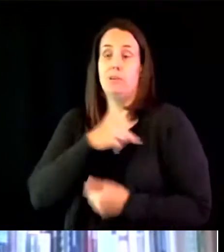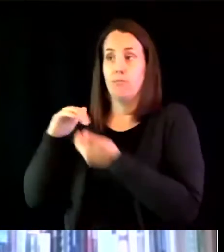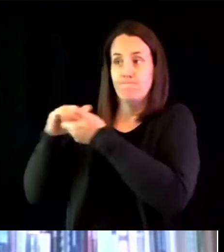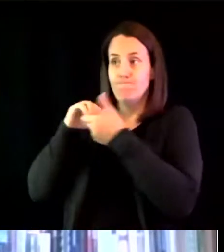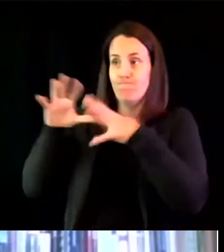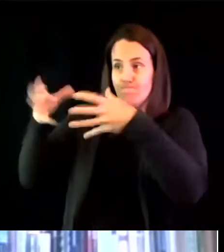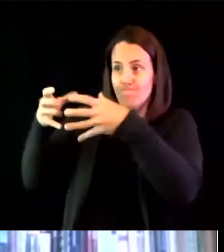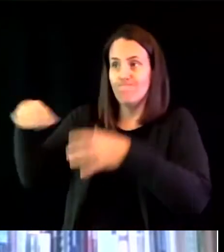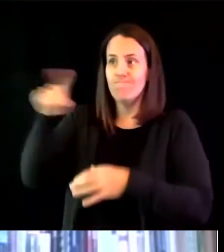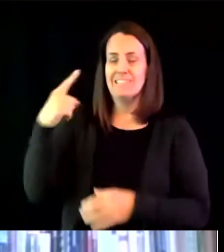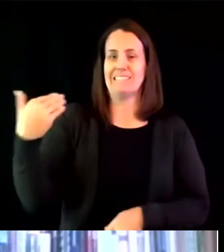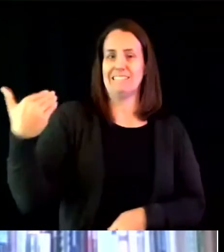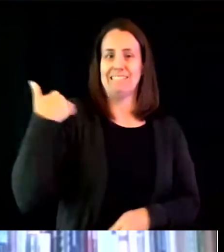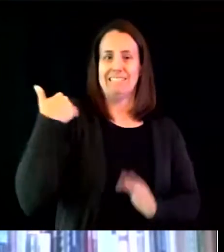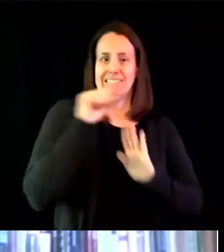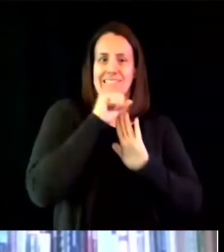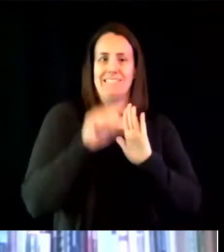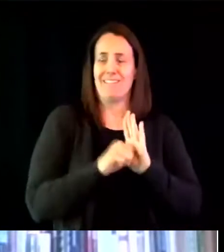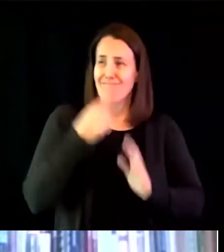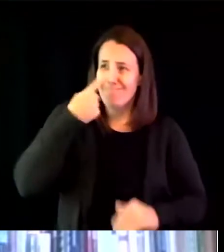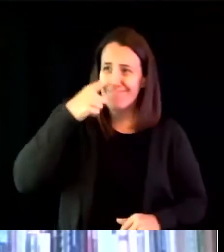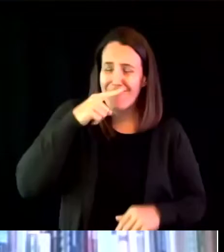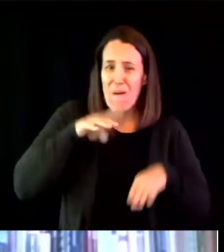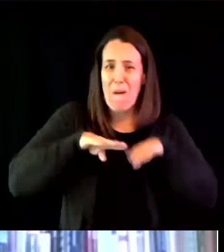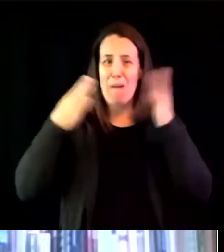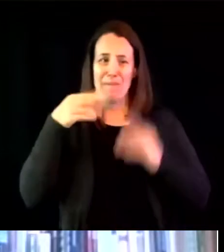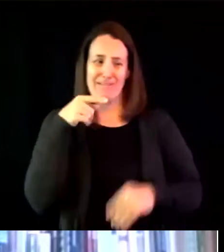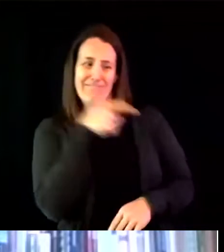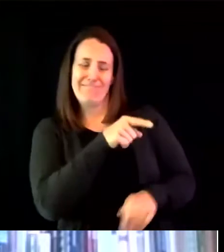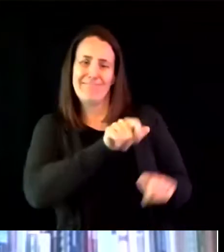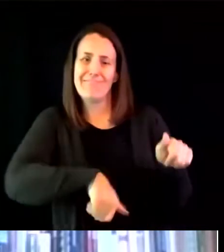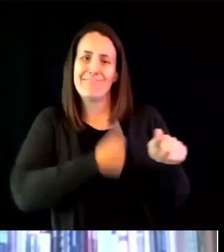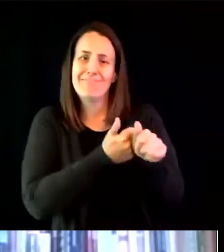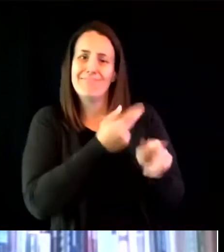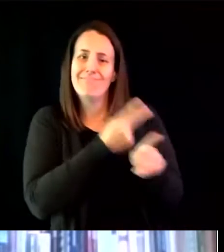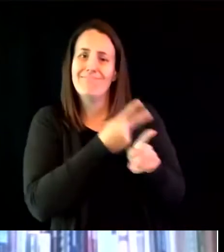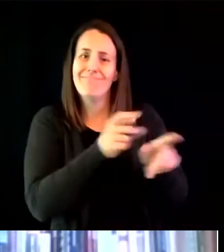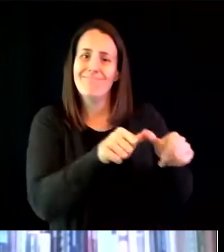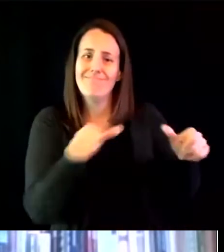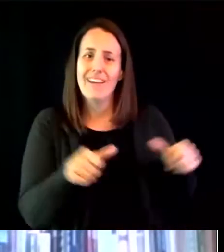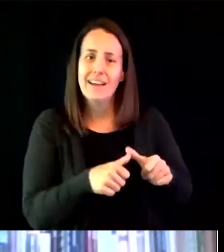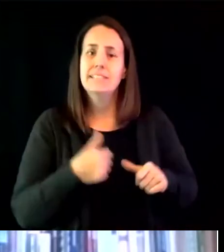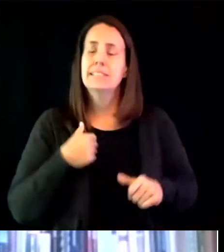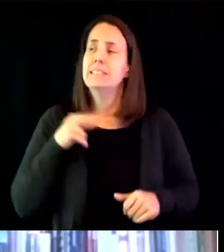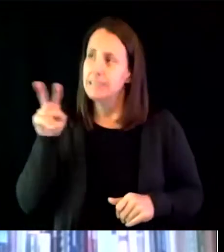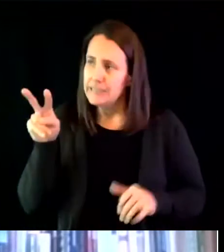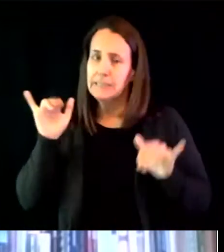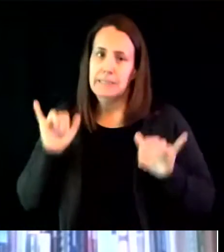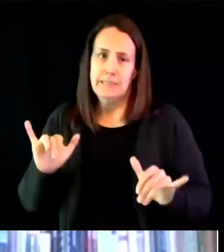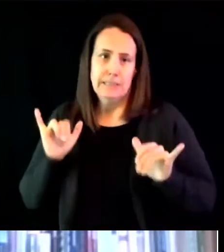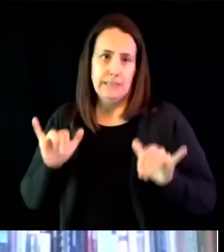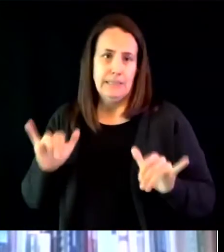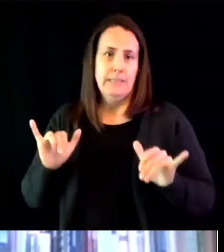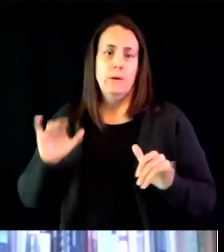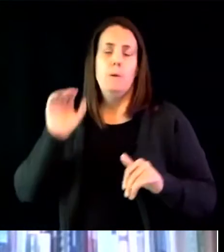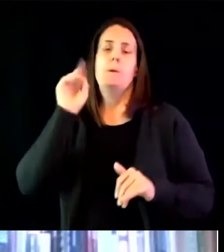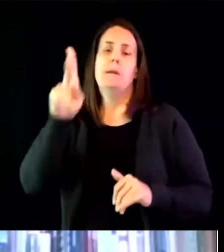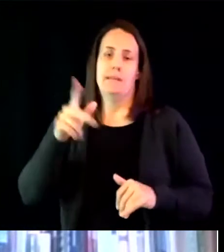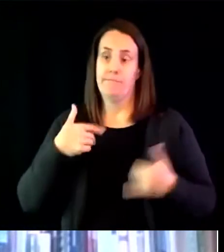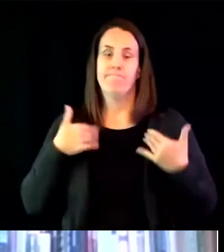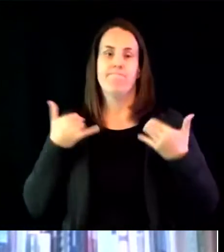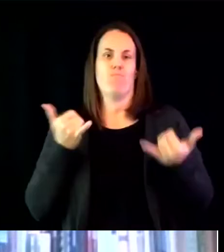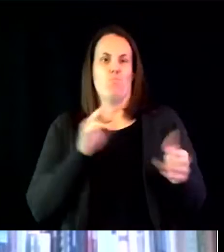care facility. As of today, it is open to accept patients who will be transferred